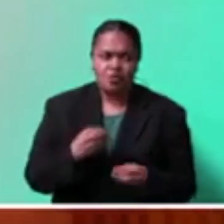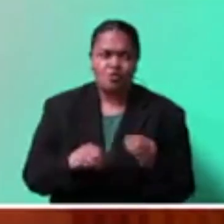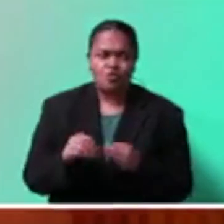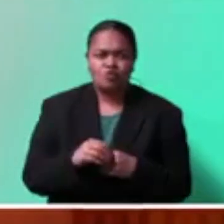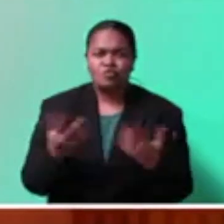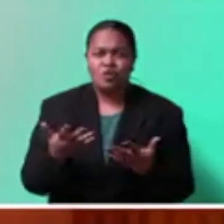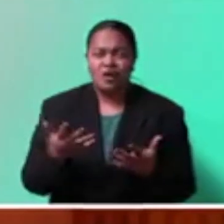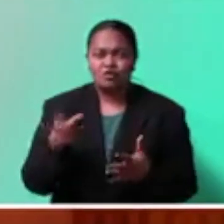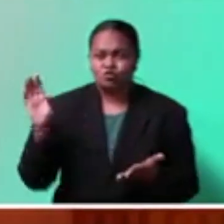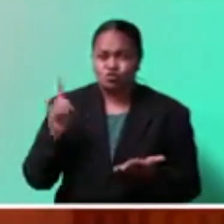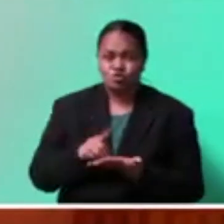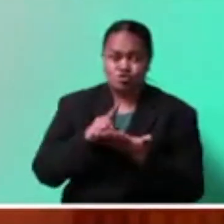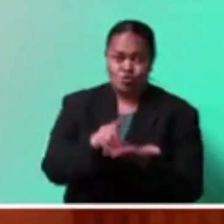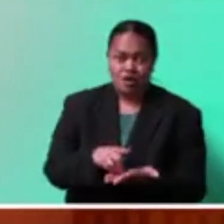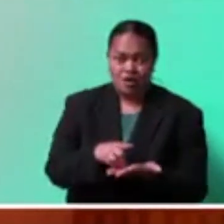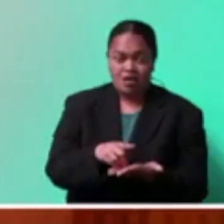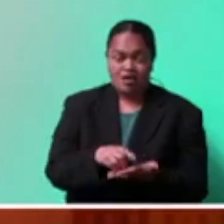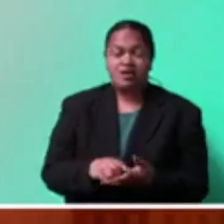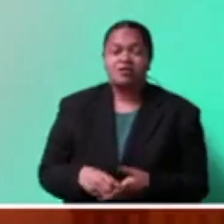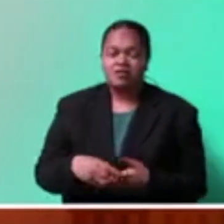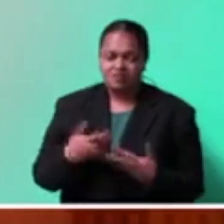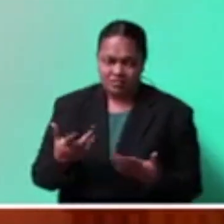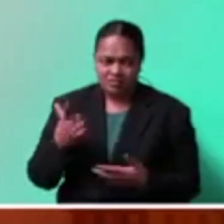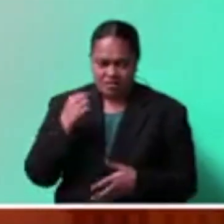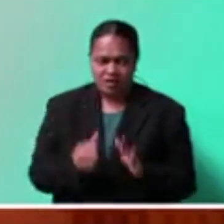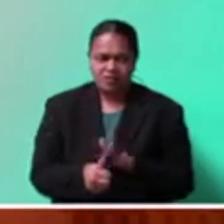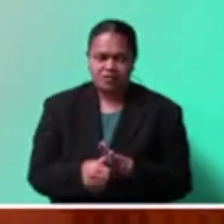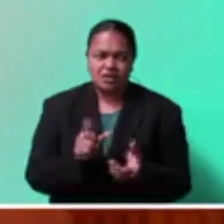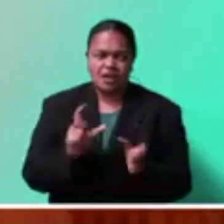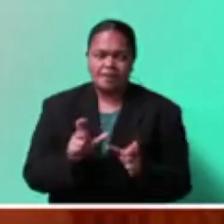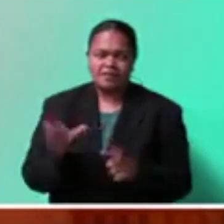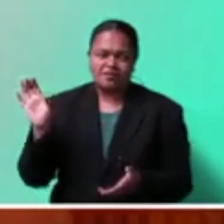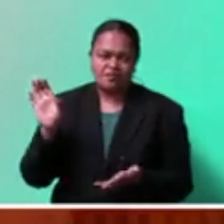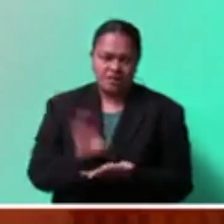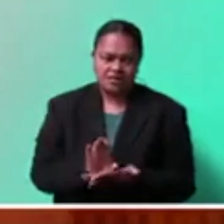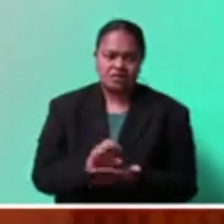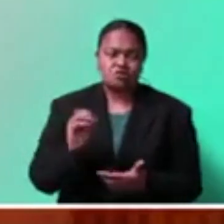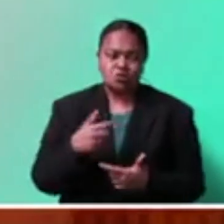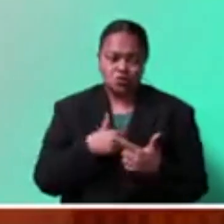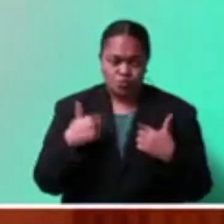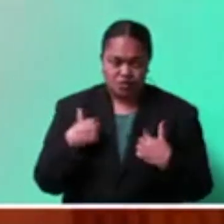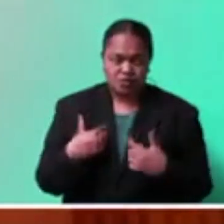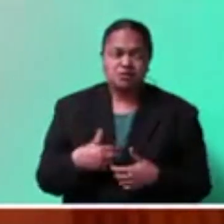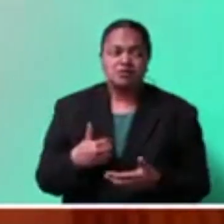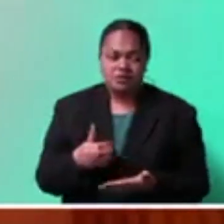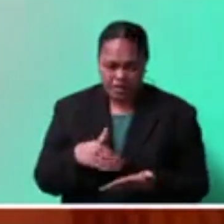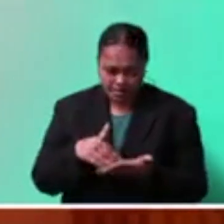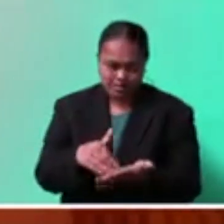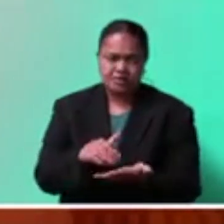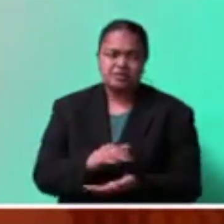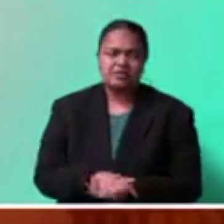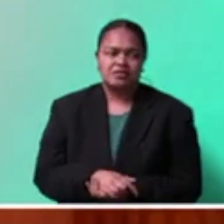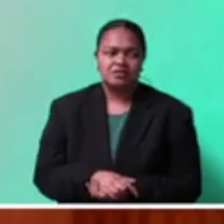donors where communities can access this climate funding. So we assist